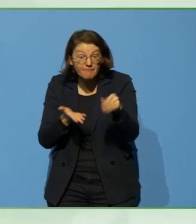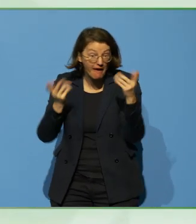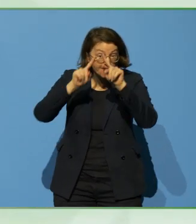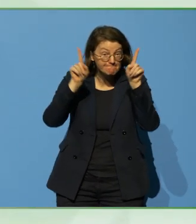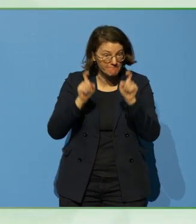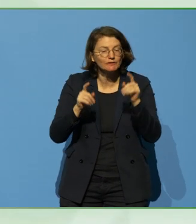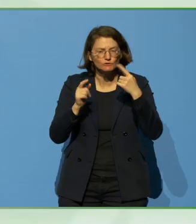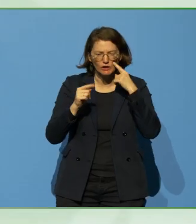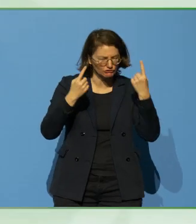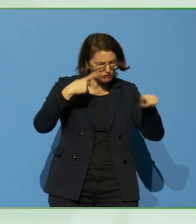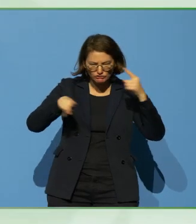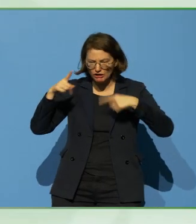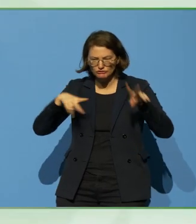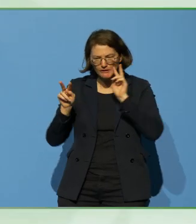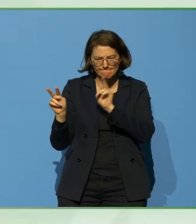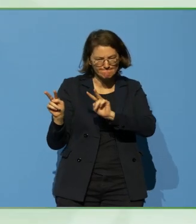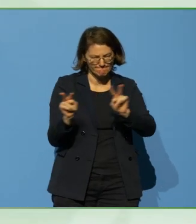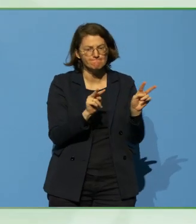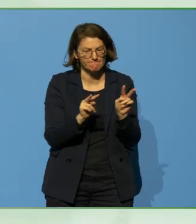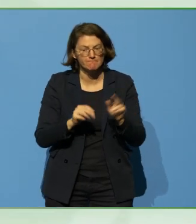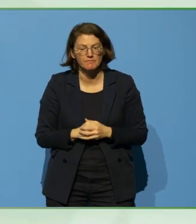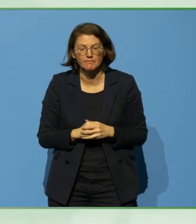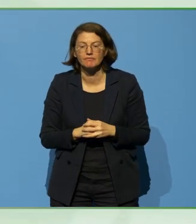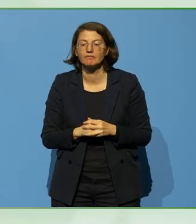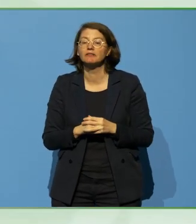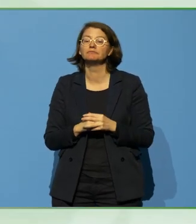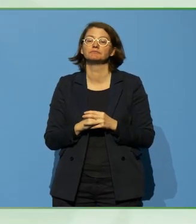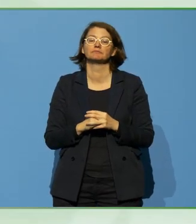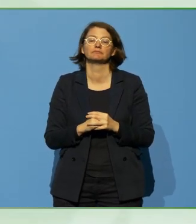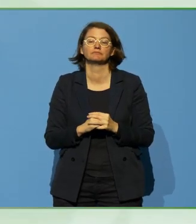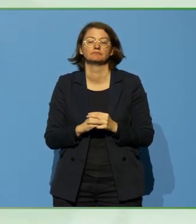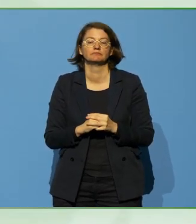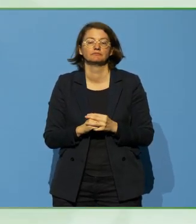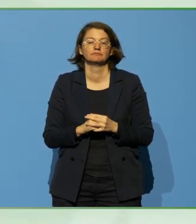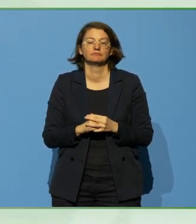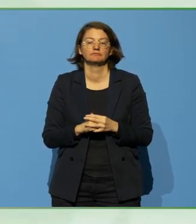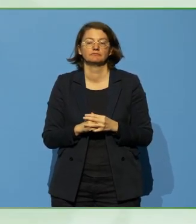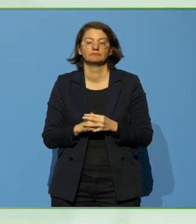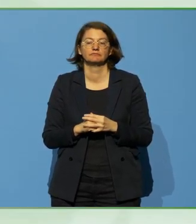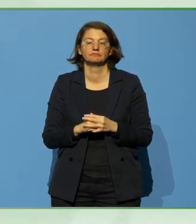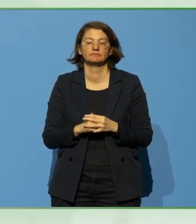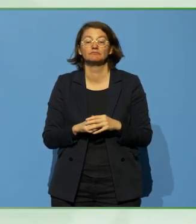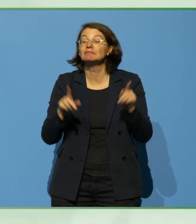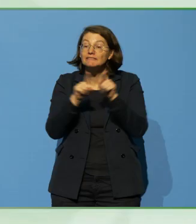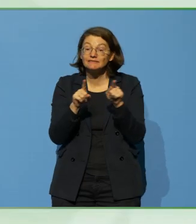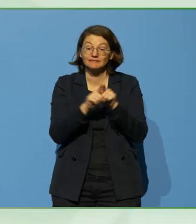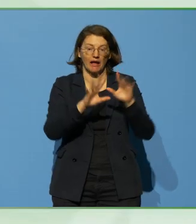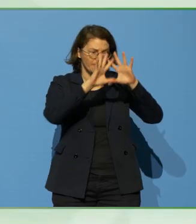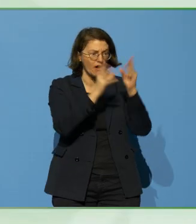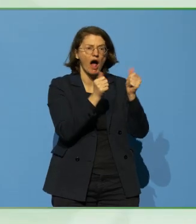thing we need, aside the inclusion and accessibility, is